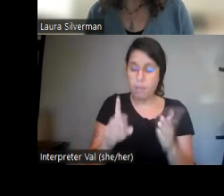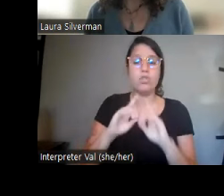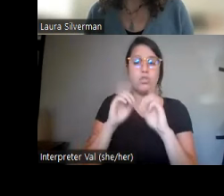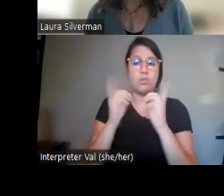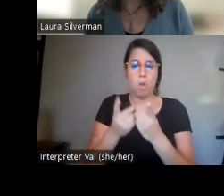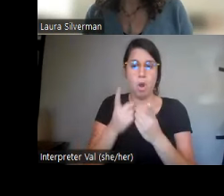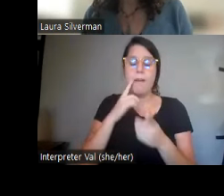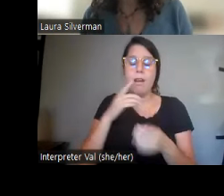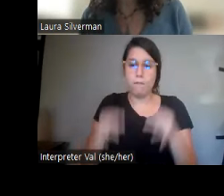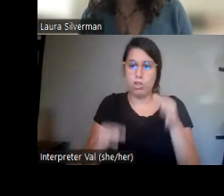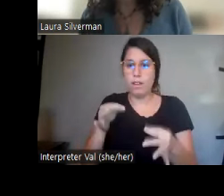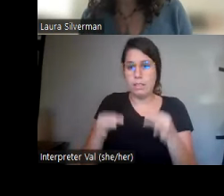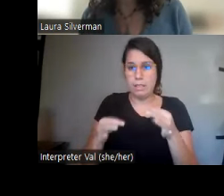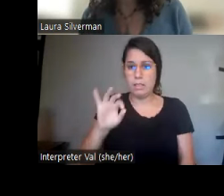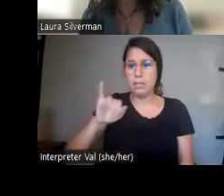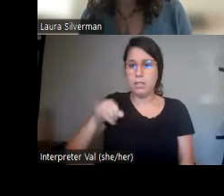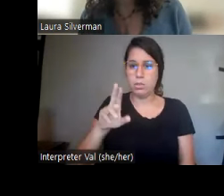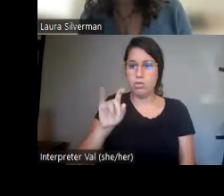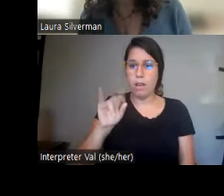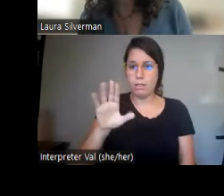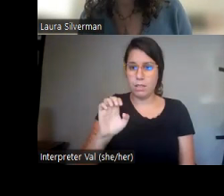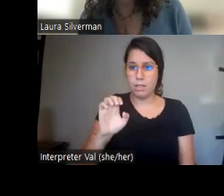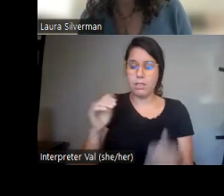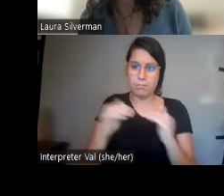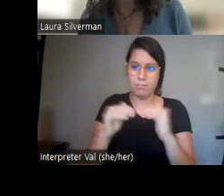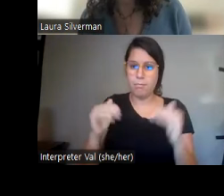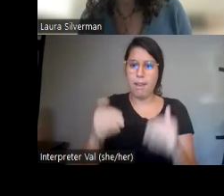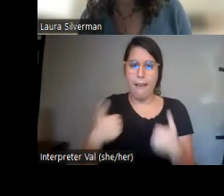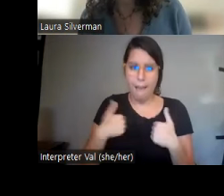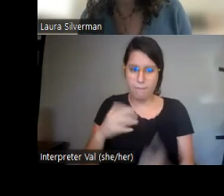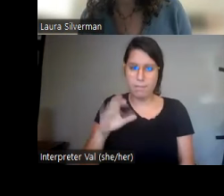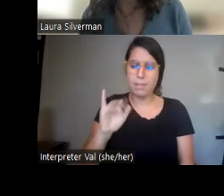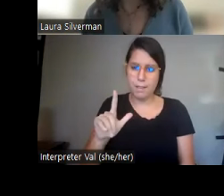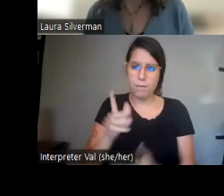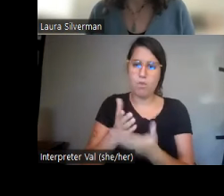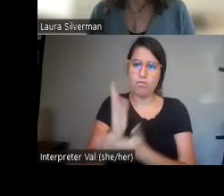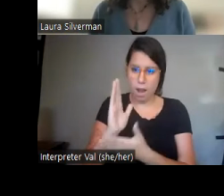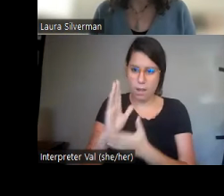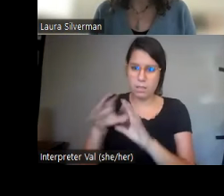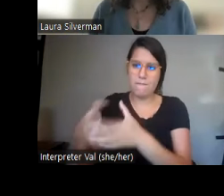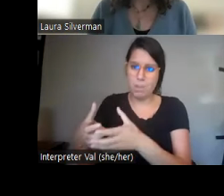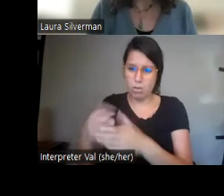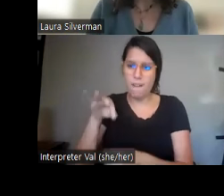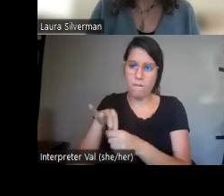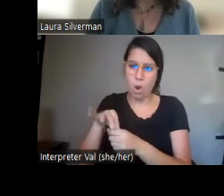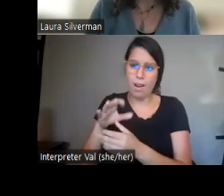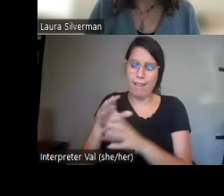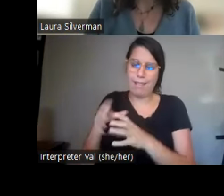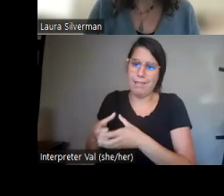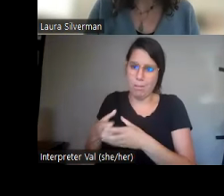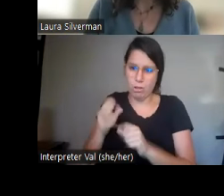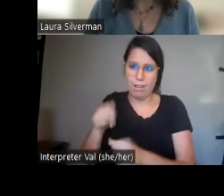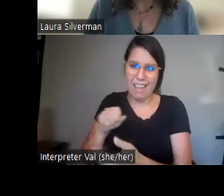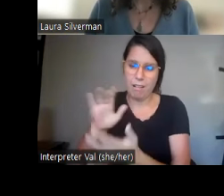of Justice has a civil rights division and a voting section that can also be